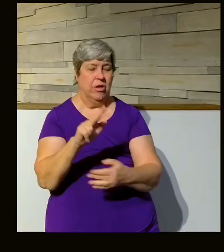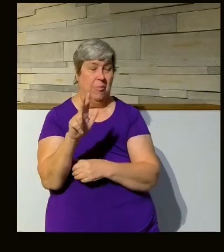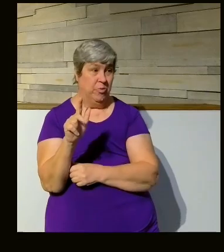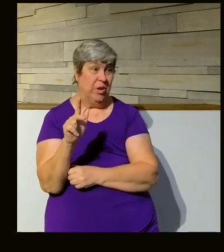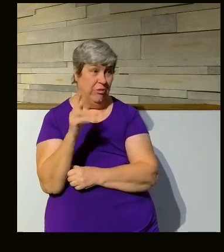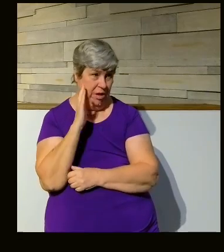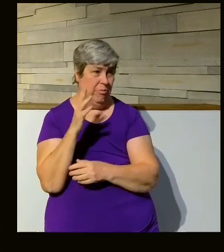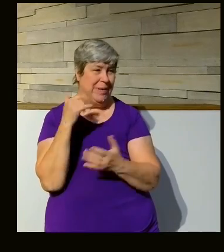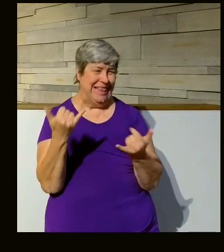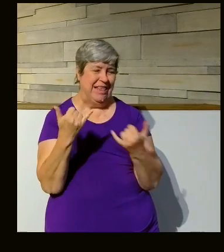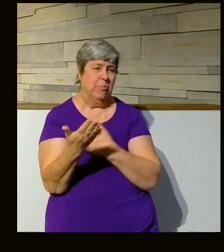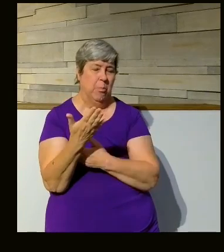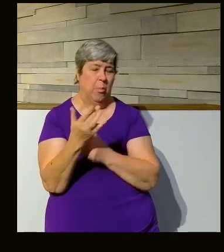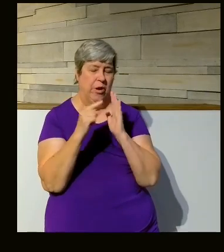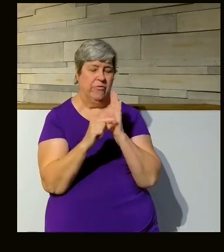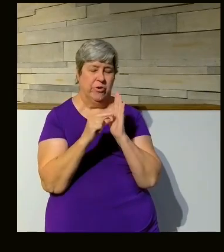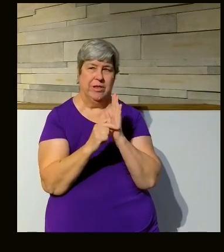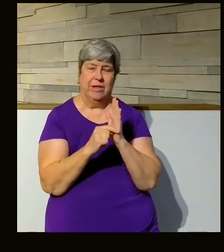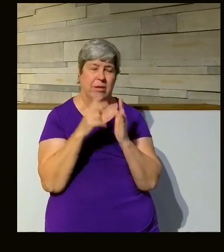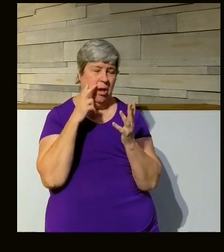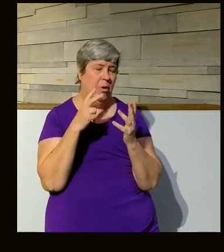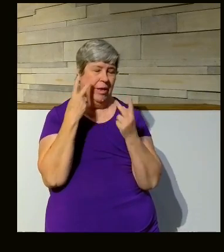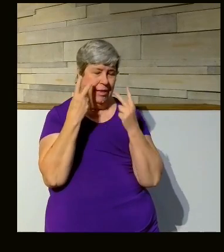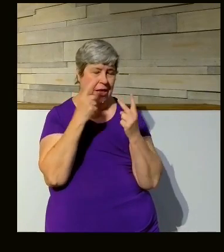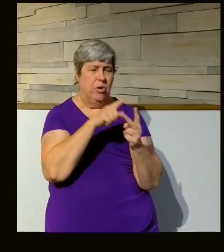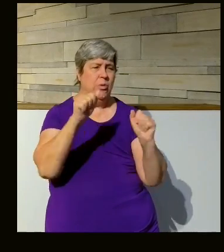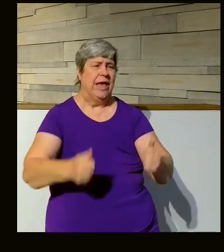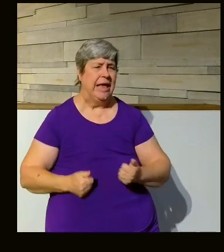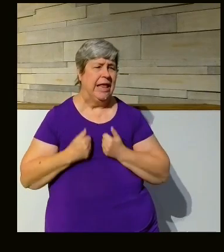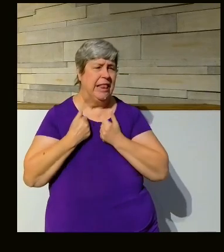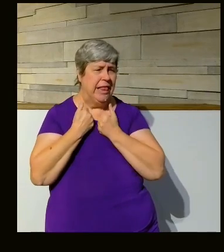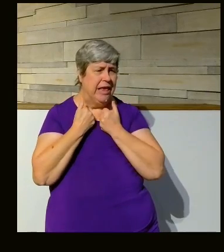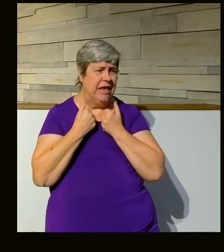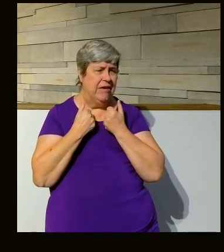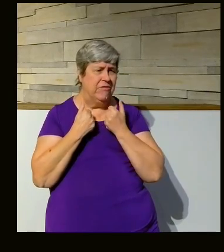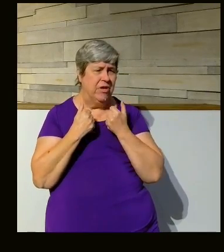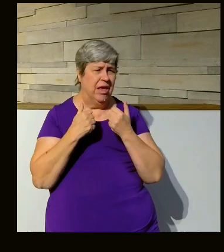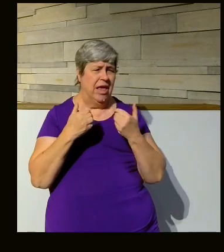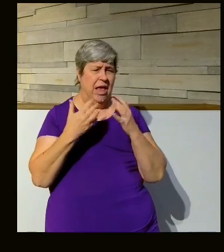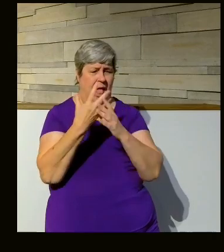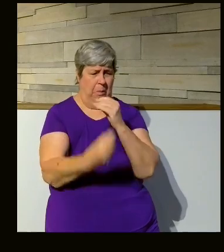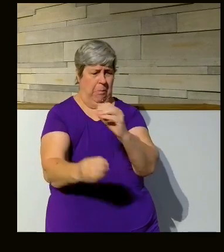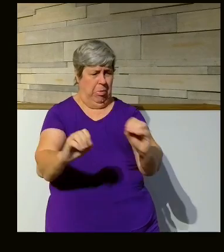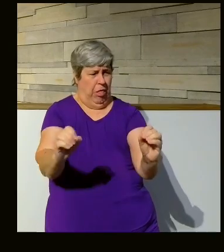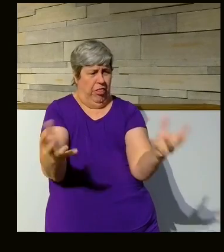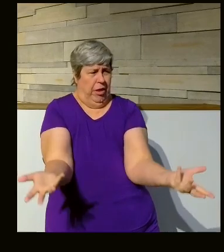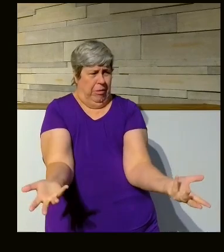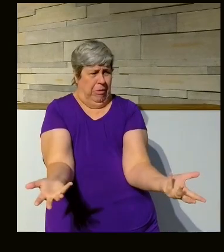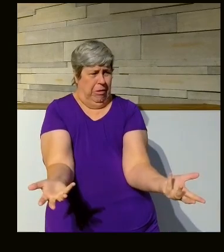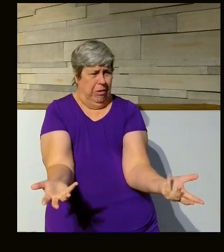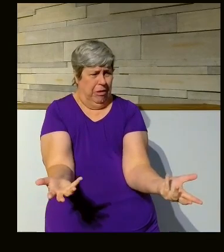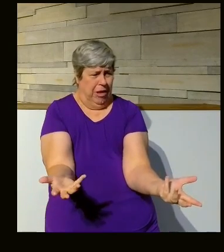going to be this morning, and we're going to look at, you can live life lacking nothing. You can live